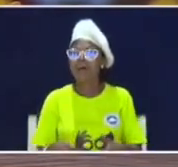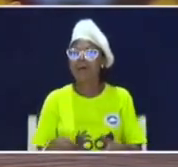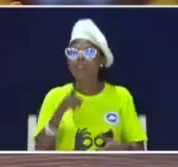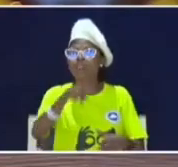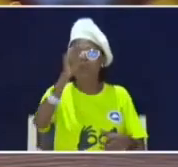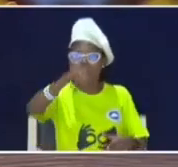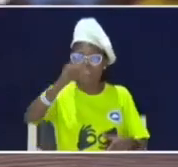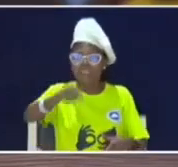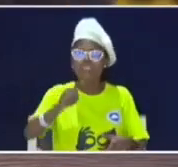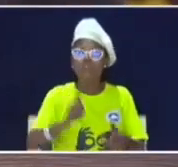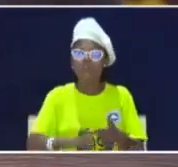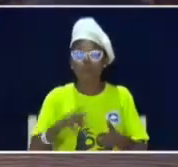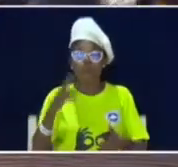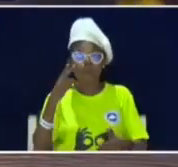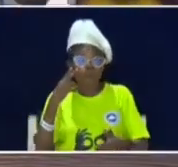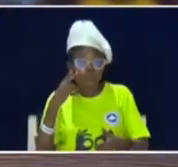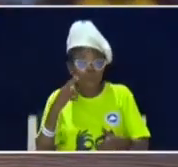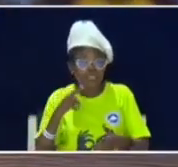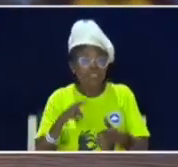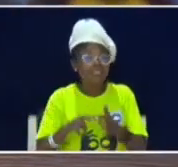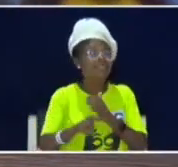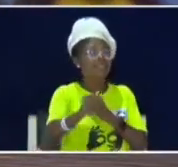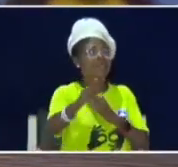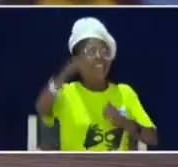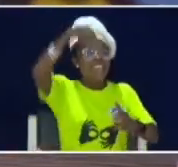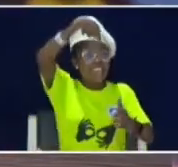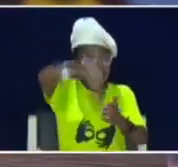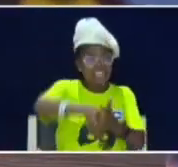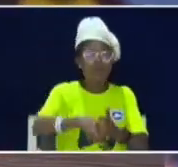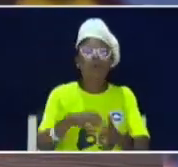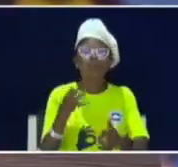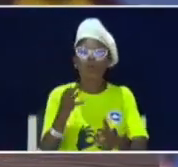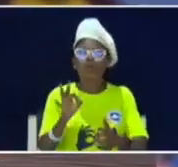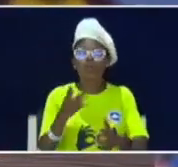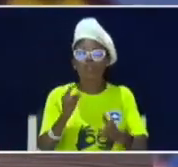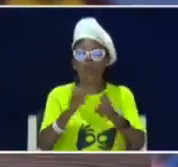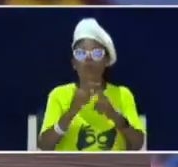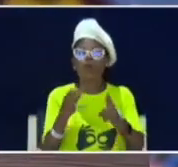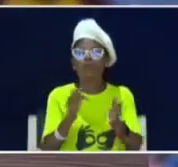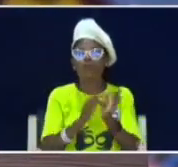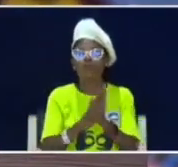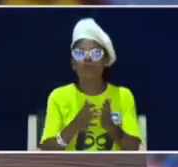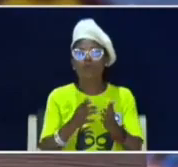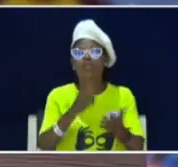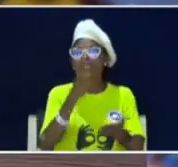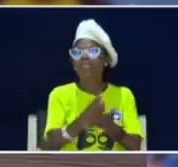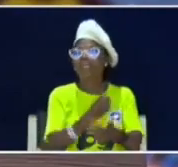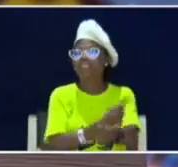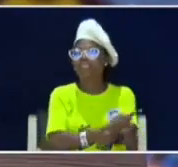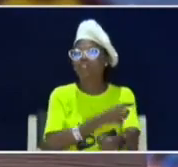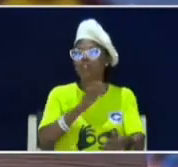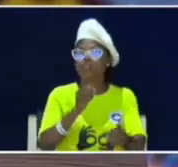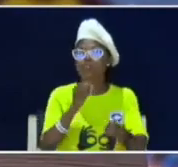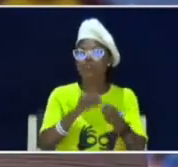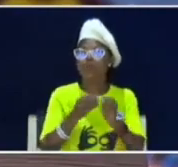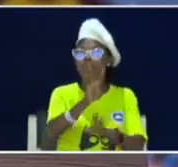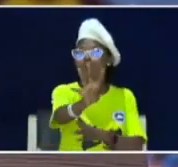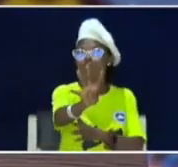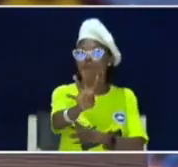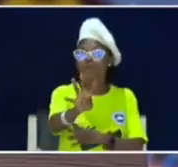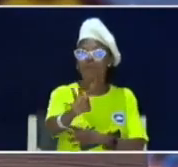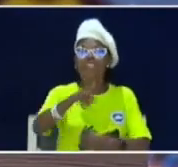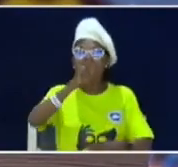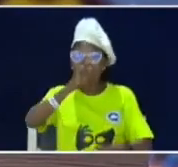You need to feed on the living word of God. Lesson number 4 from an eagle. Eagles fly